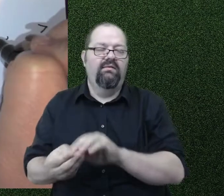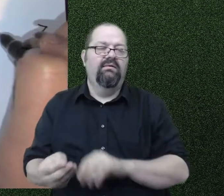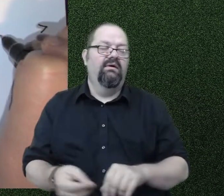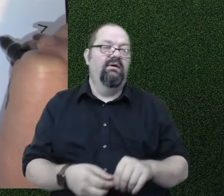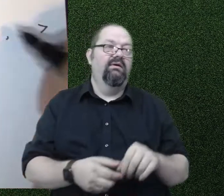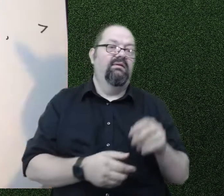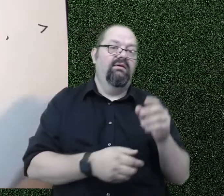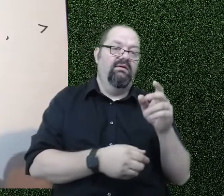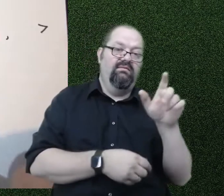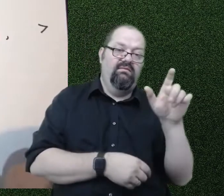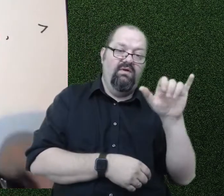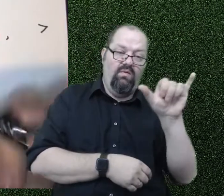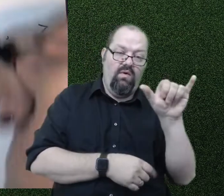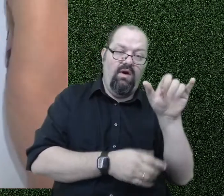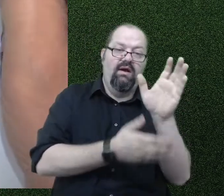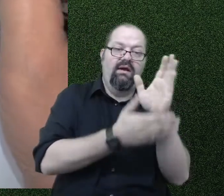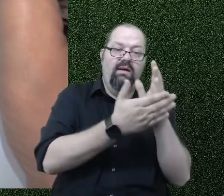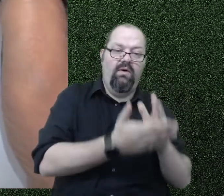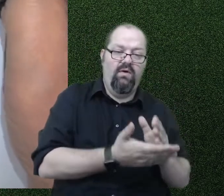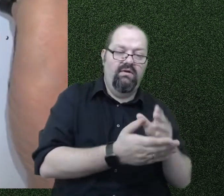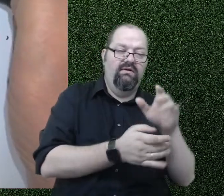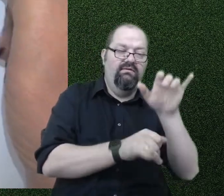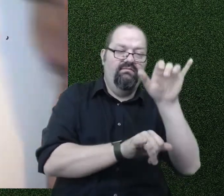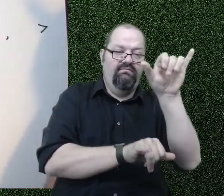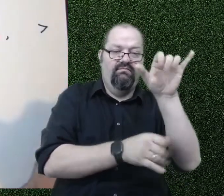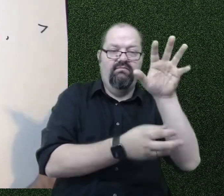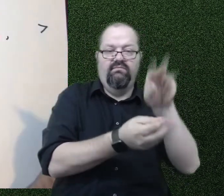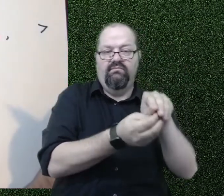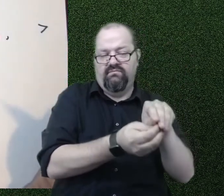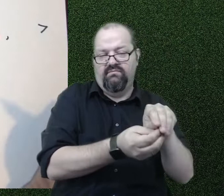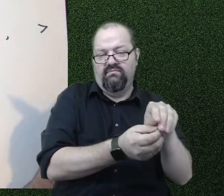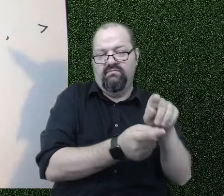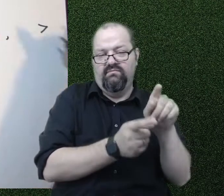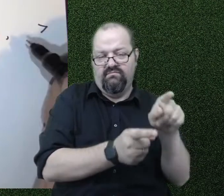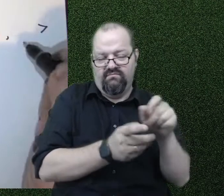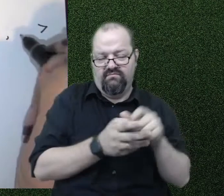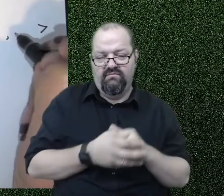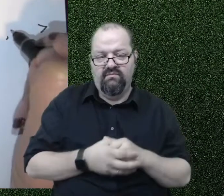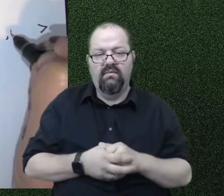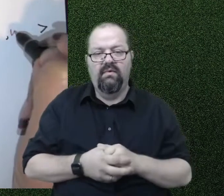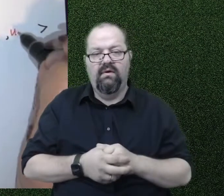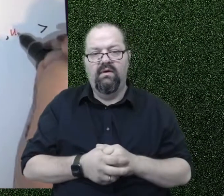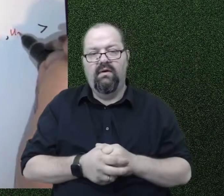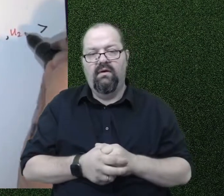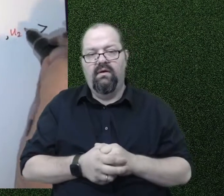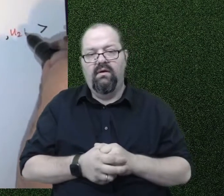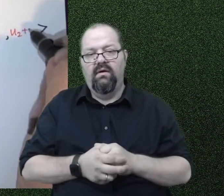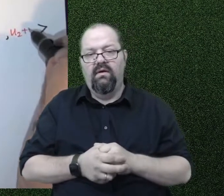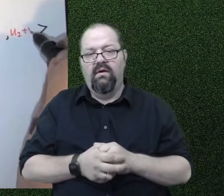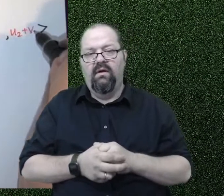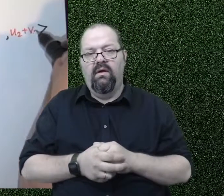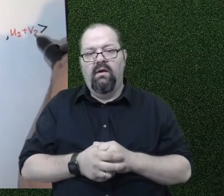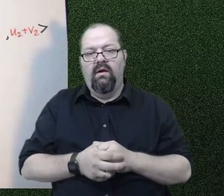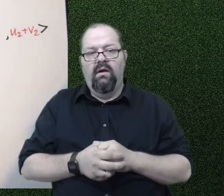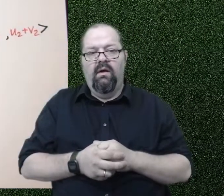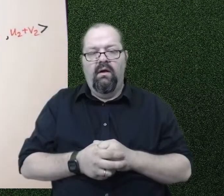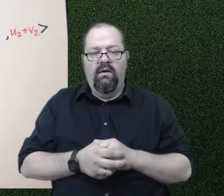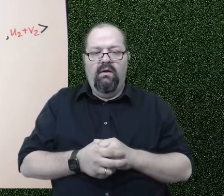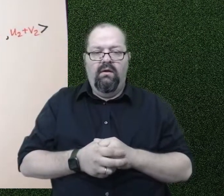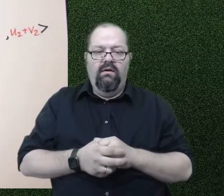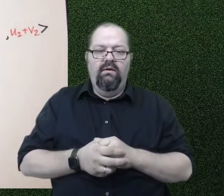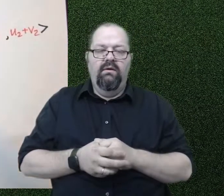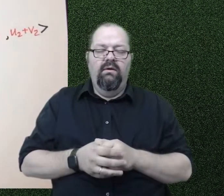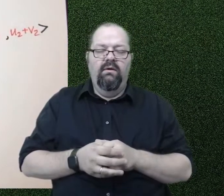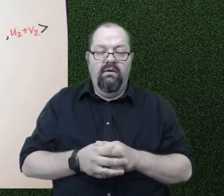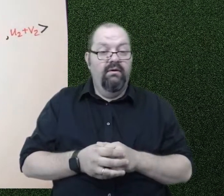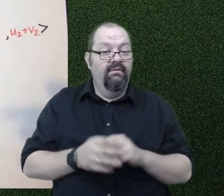plus V1 right here. And I'm going to take the Y components of these guys, I'm going to add them together. I have U2 plus V2.